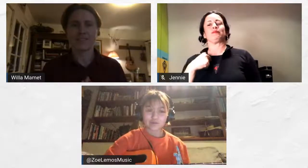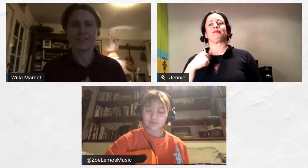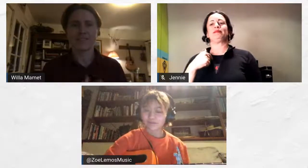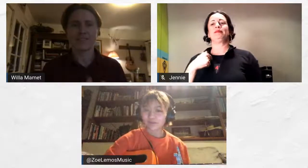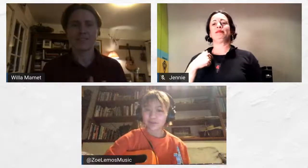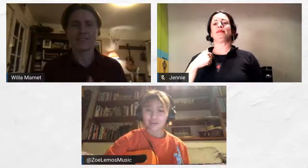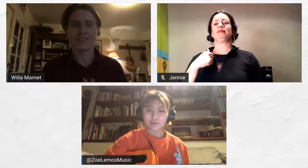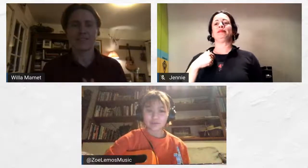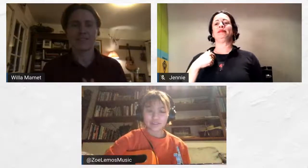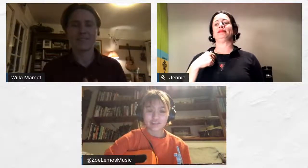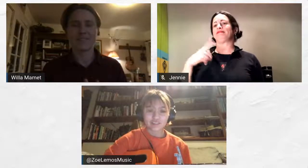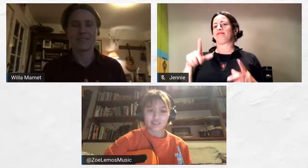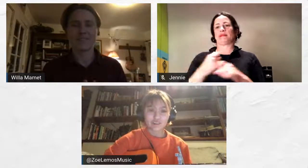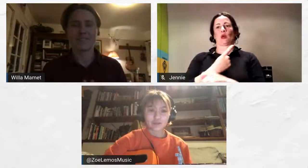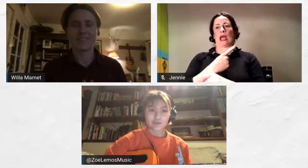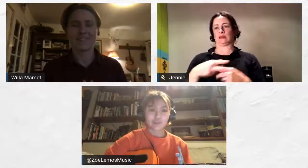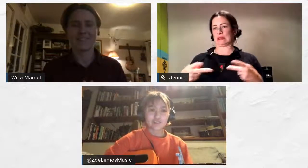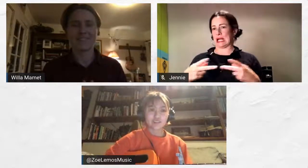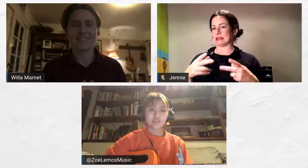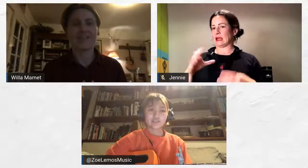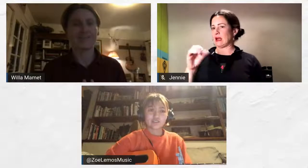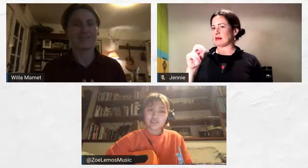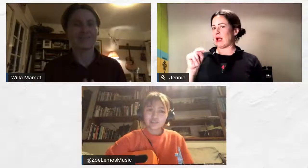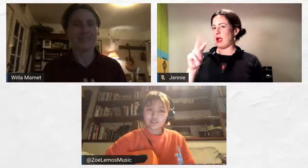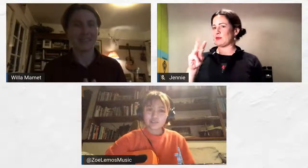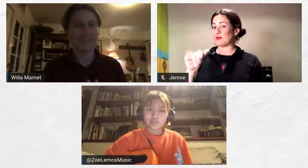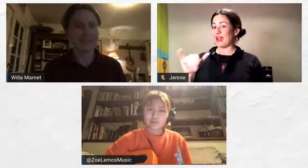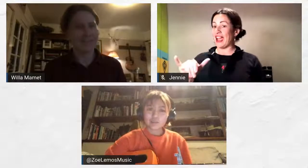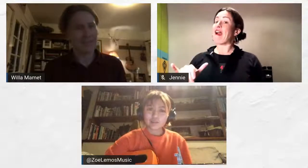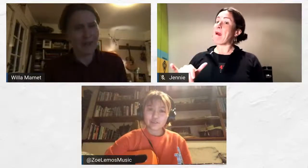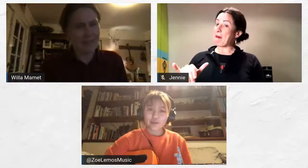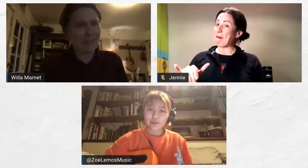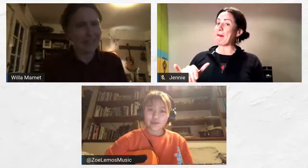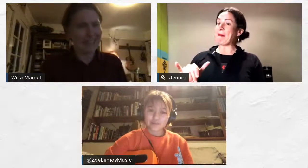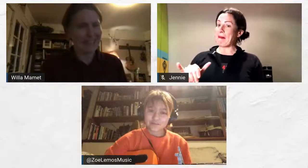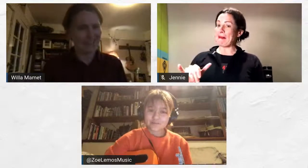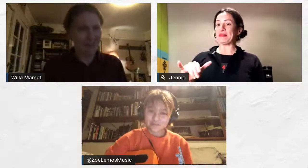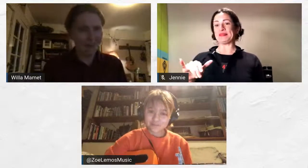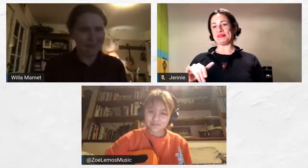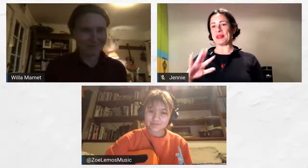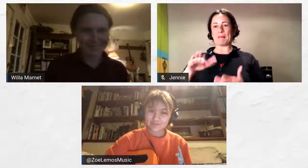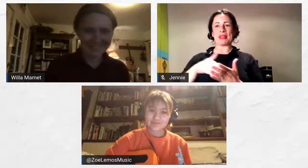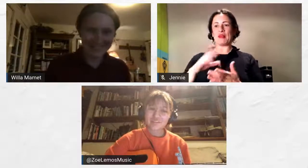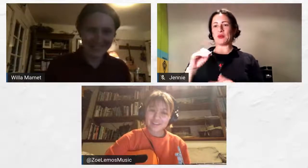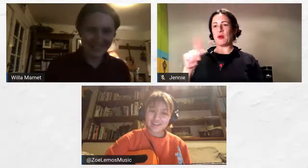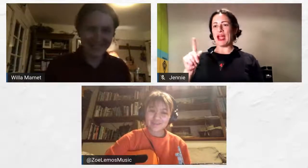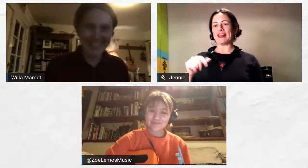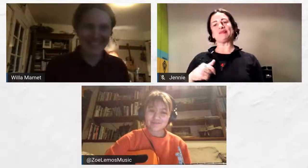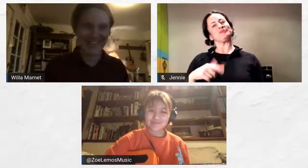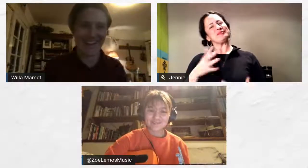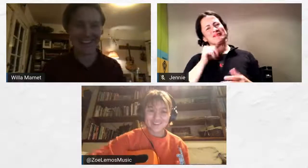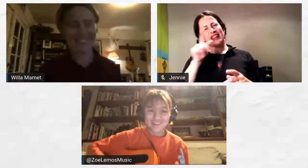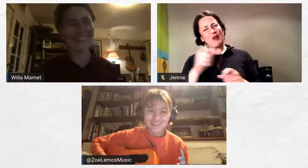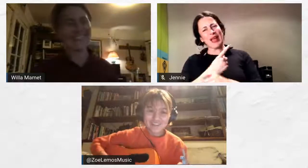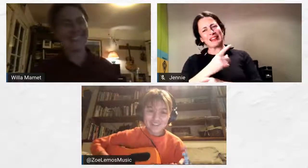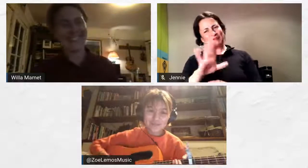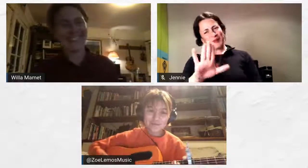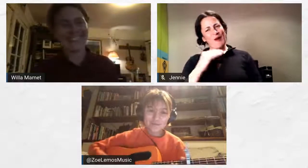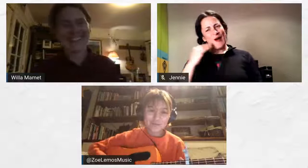a random place in Conway. Oh, I mean, it's Middle not of random. nowhere. It's your home. That's Yeah. like it's